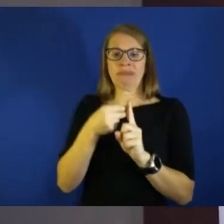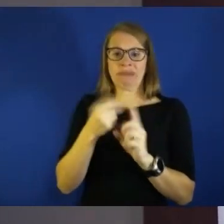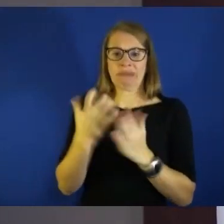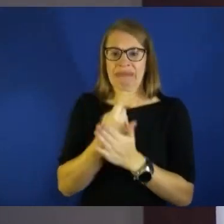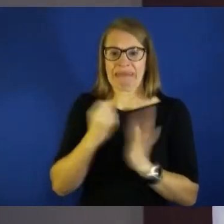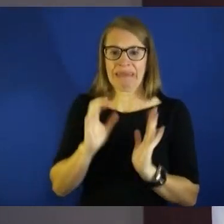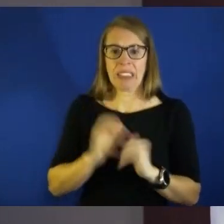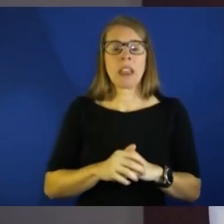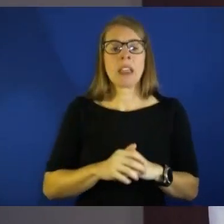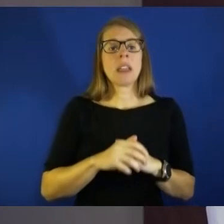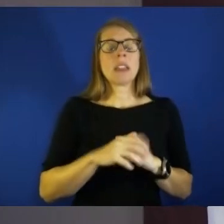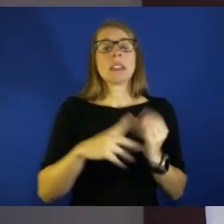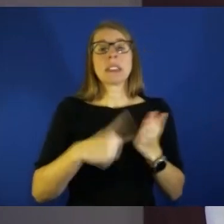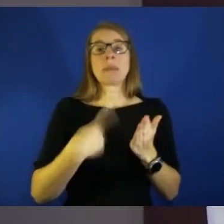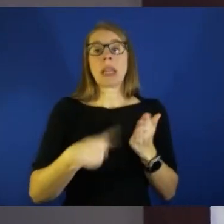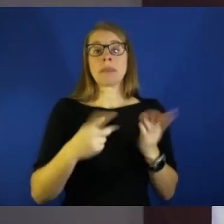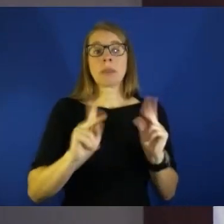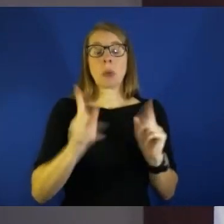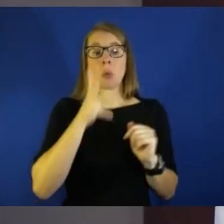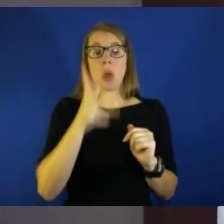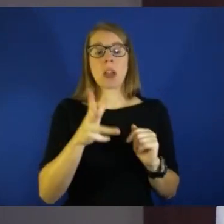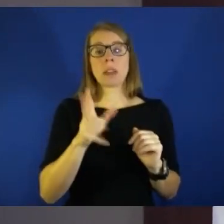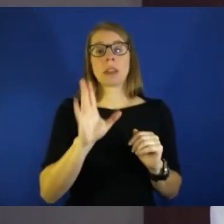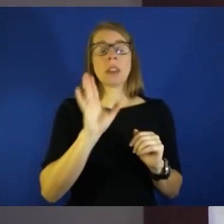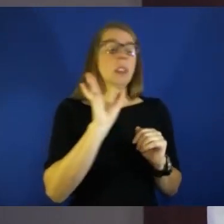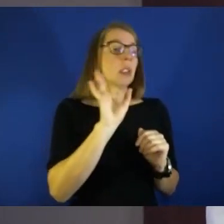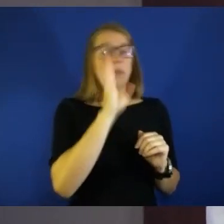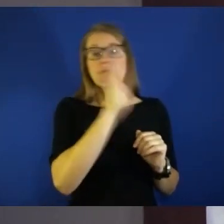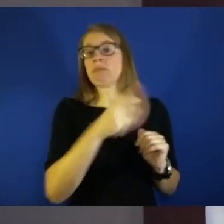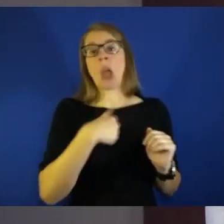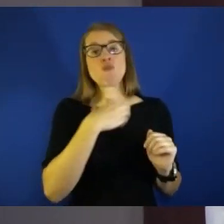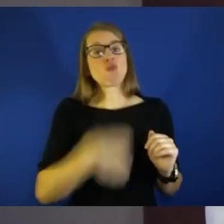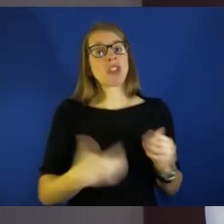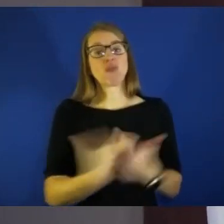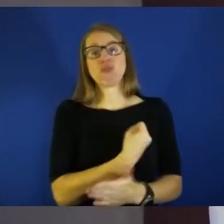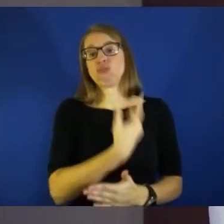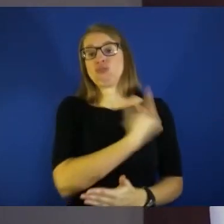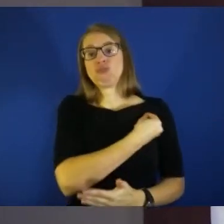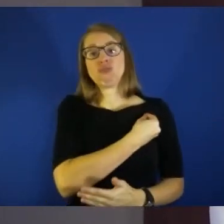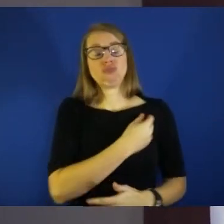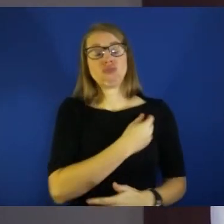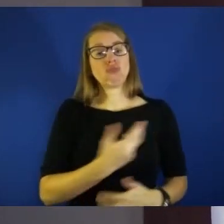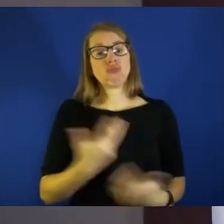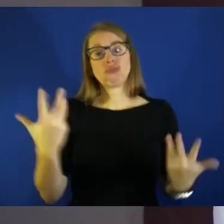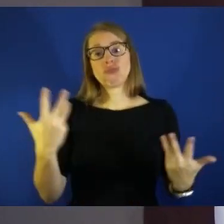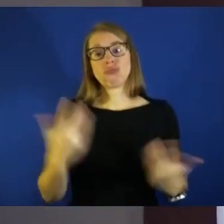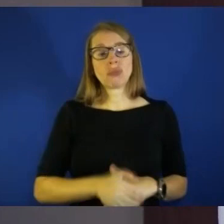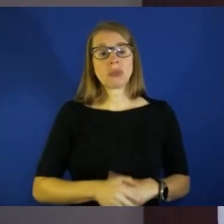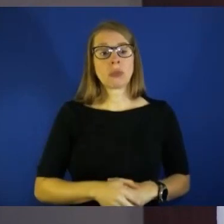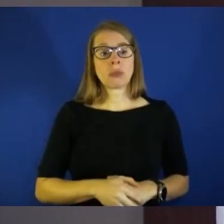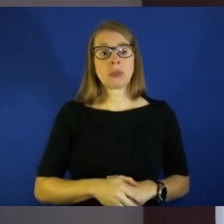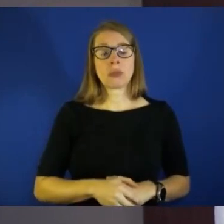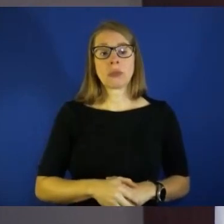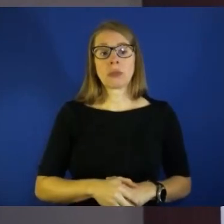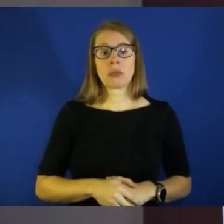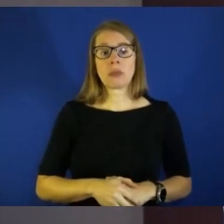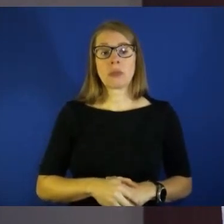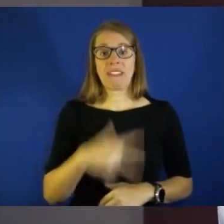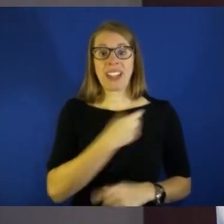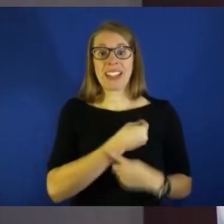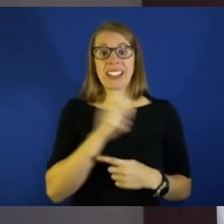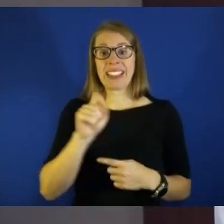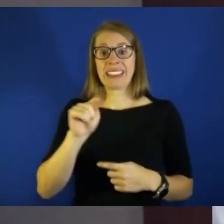hear an outright, "I wish I had it." Sometimes you'll just, you'll ask them about vaccination status, and you'll get a sort of a